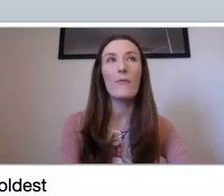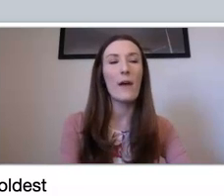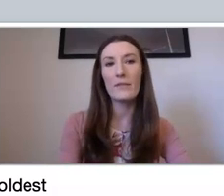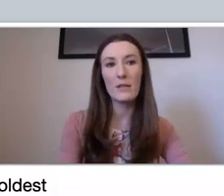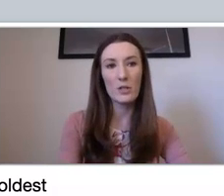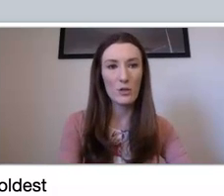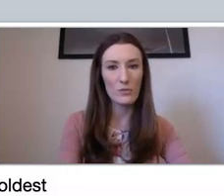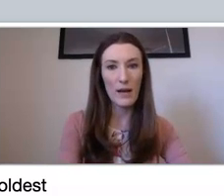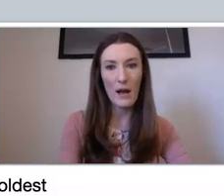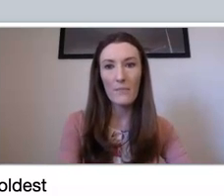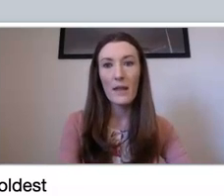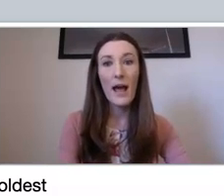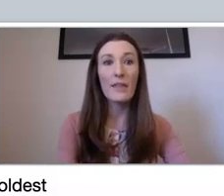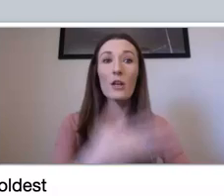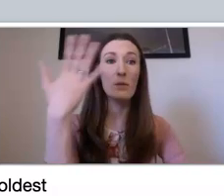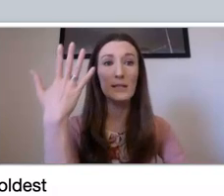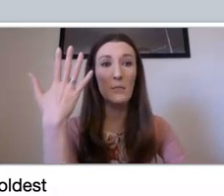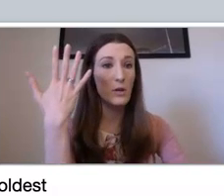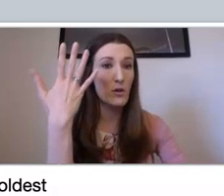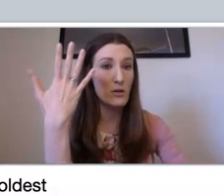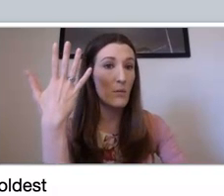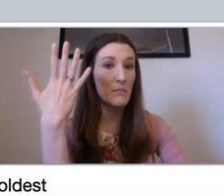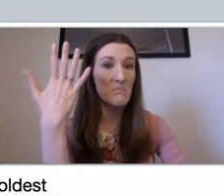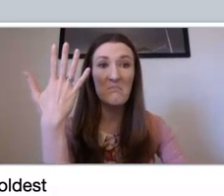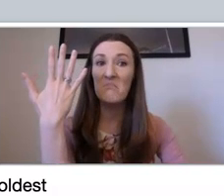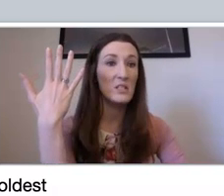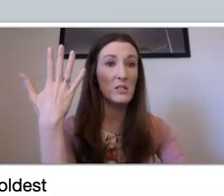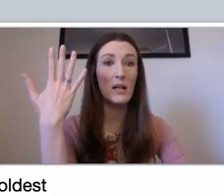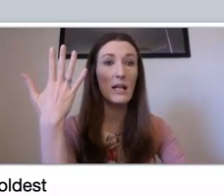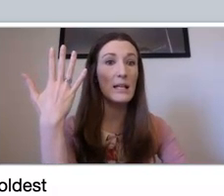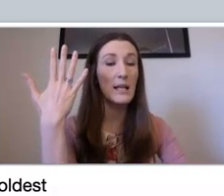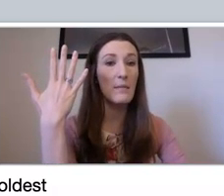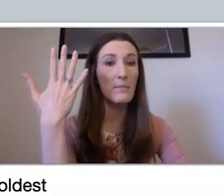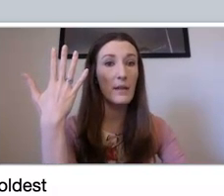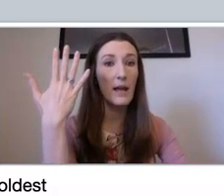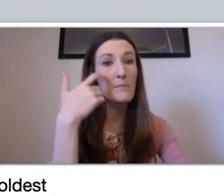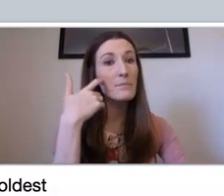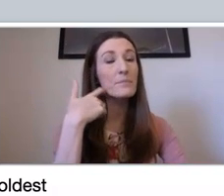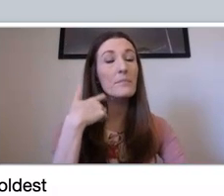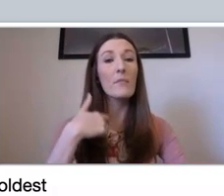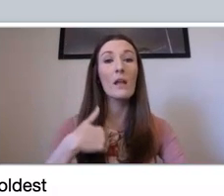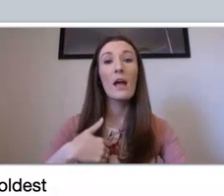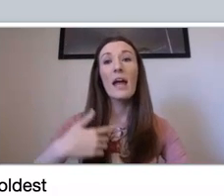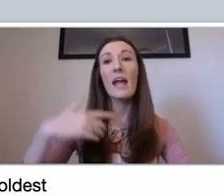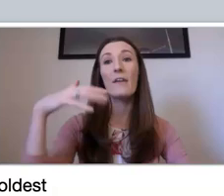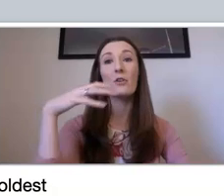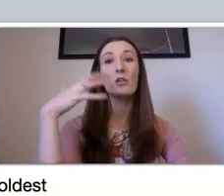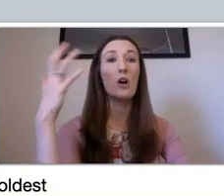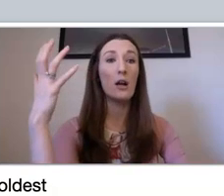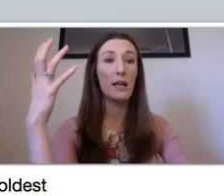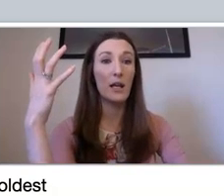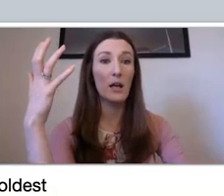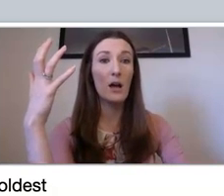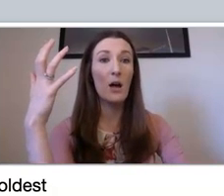the top 5 TV shows right now? And then you list them on your non-dominant. Done. Easy. Okay. If